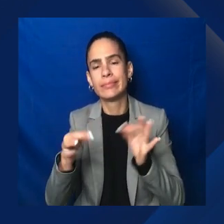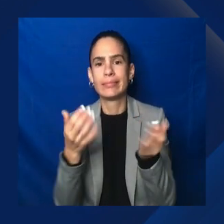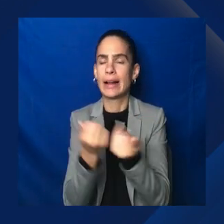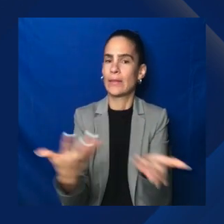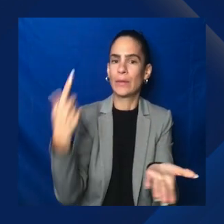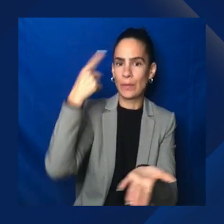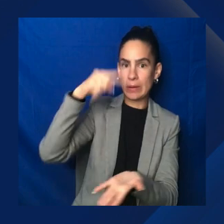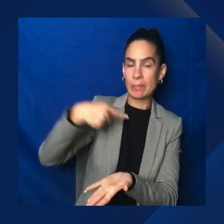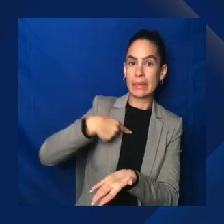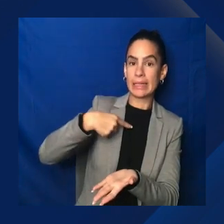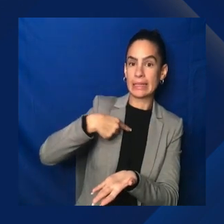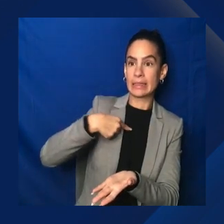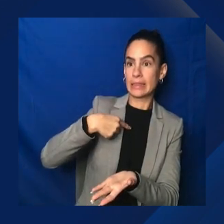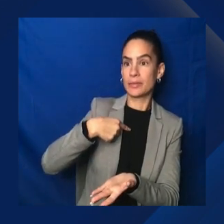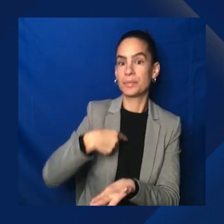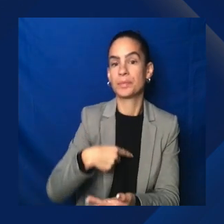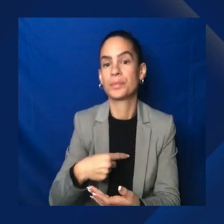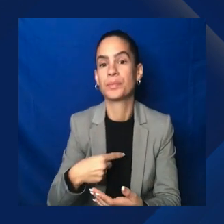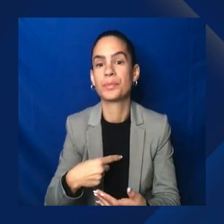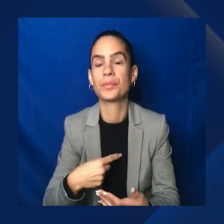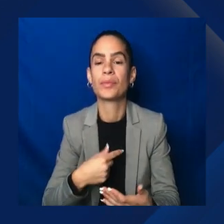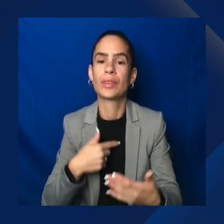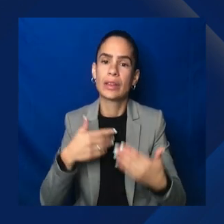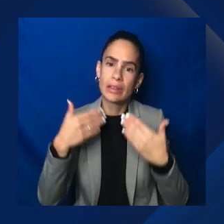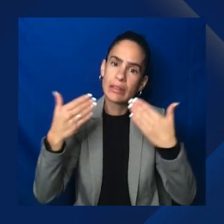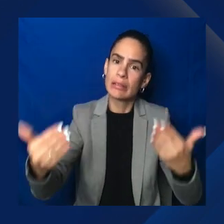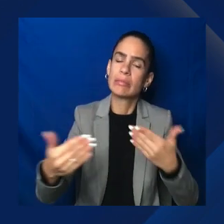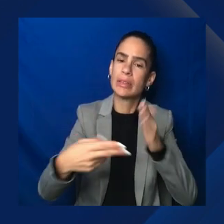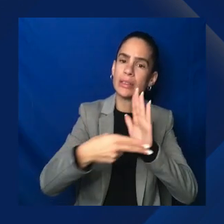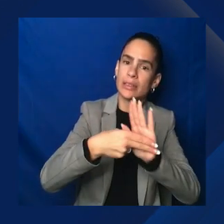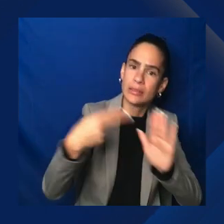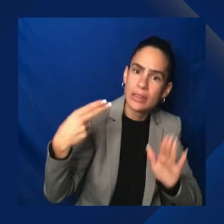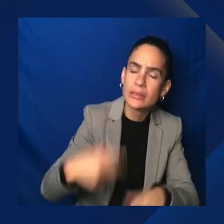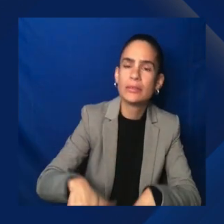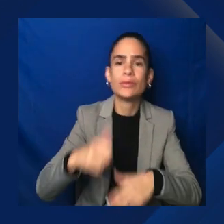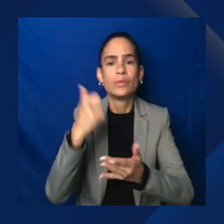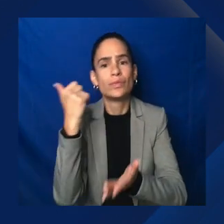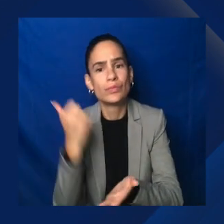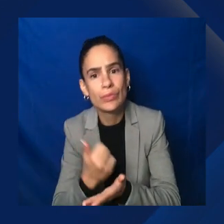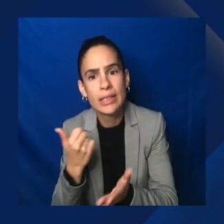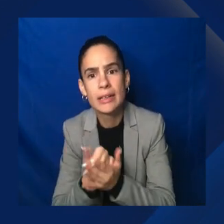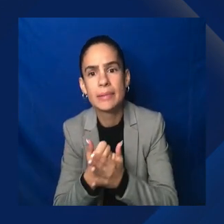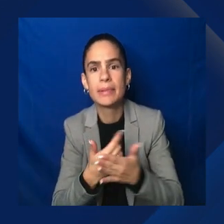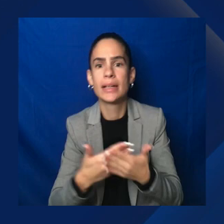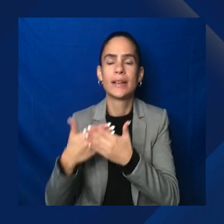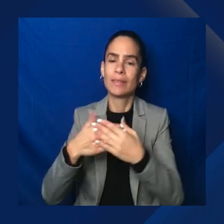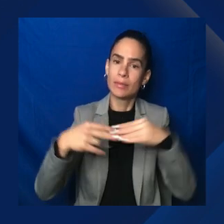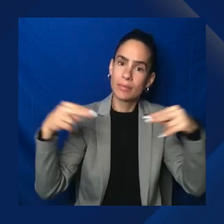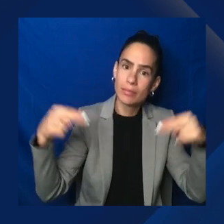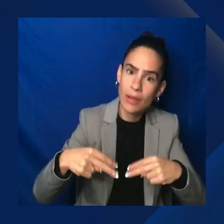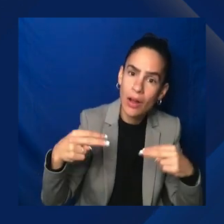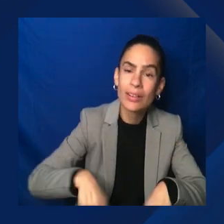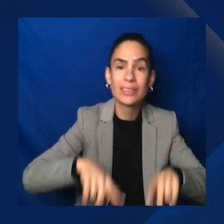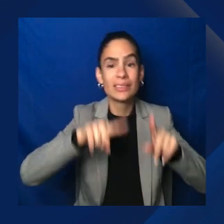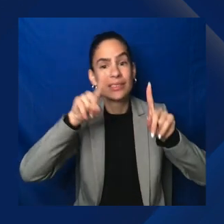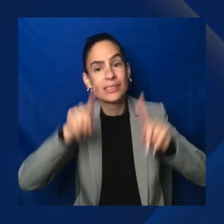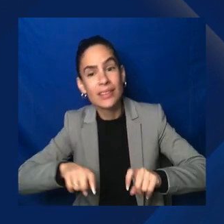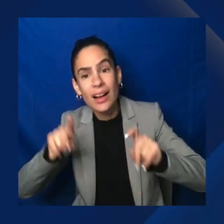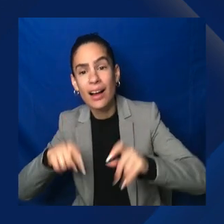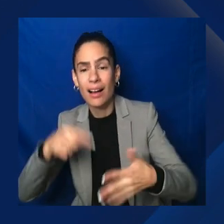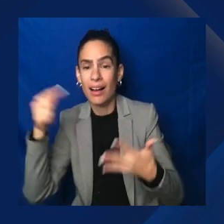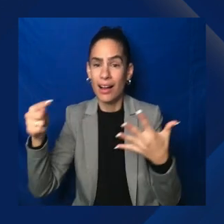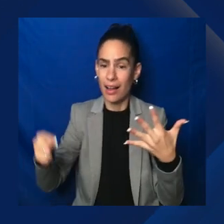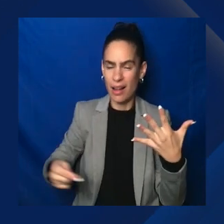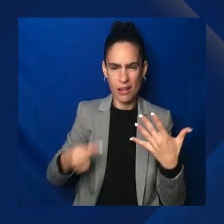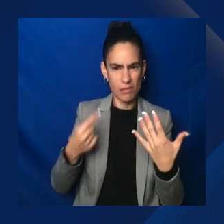diagnosis and treatments and fetal monitoring and tests and making sure that the baby was going to be okay. All of these had to be done